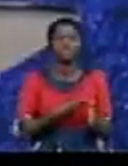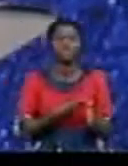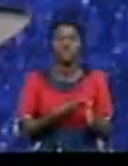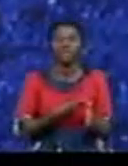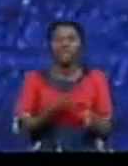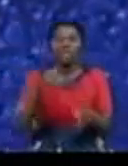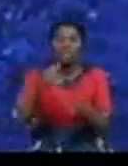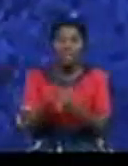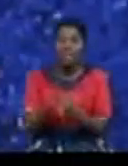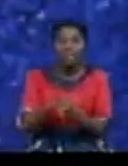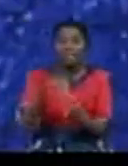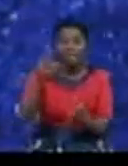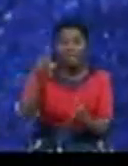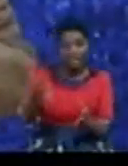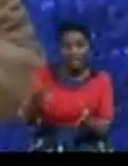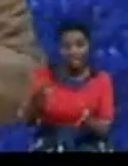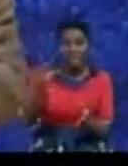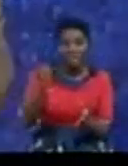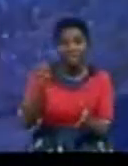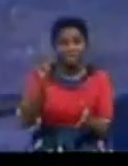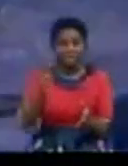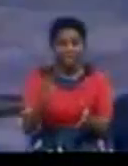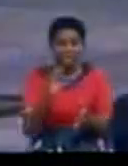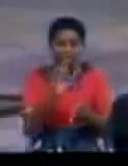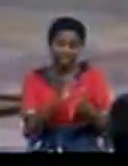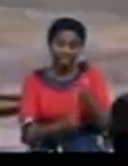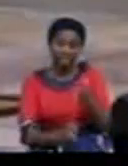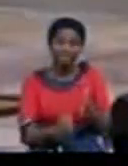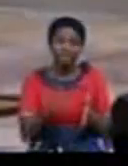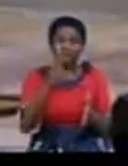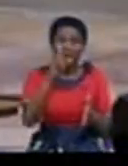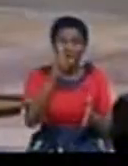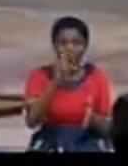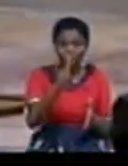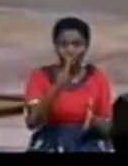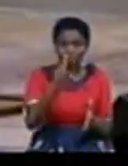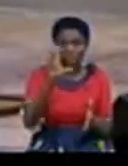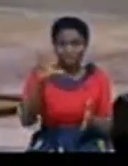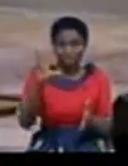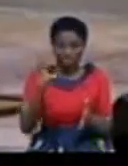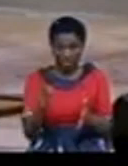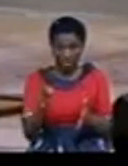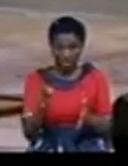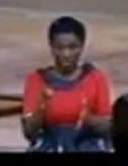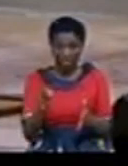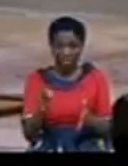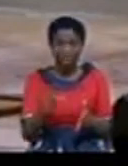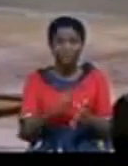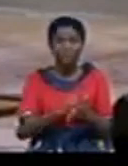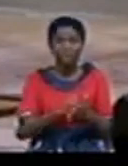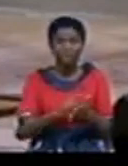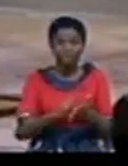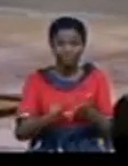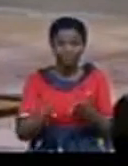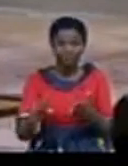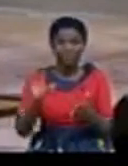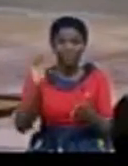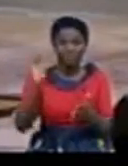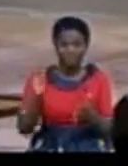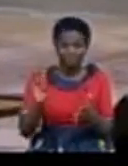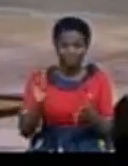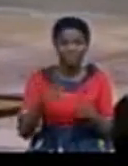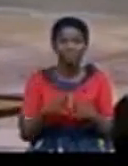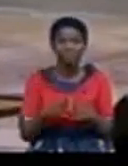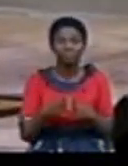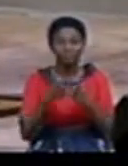Psalm 130, verse 7. Psalm 130. We're looking at verse 7.